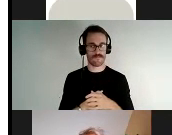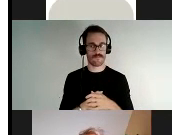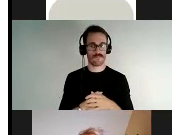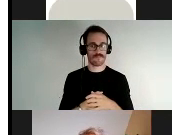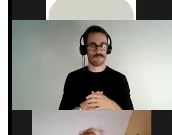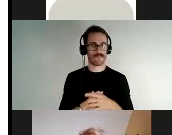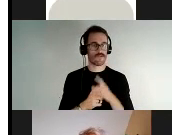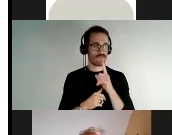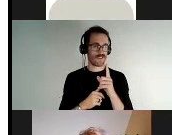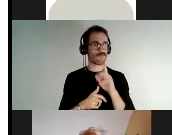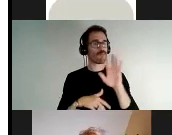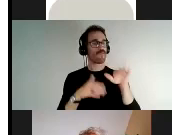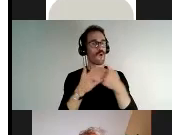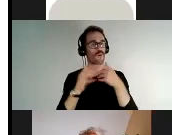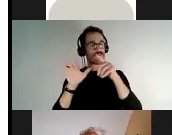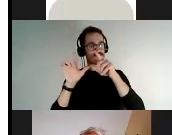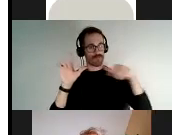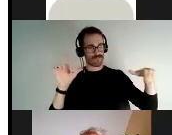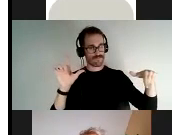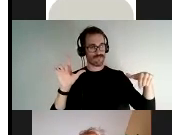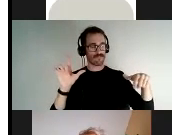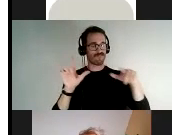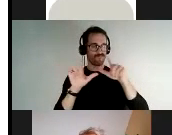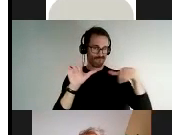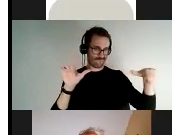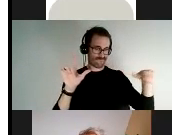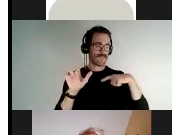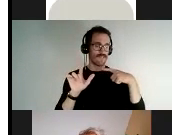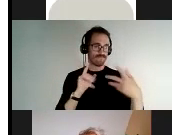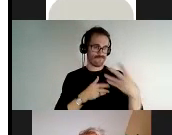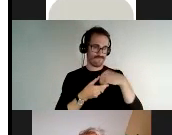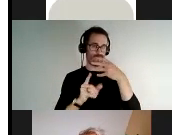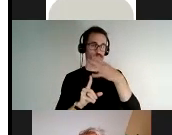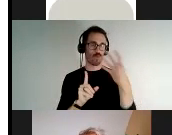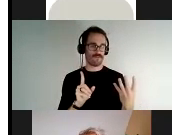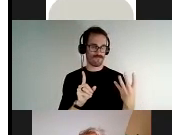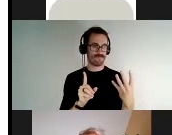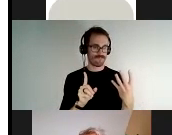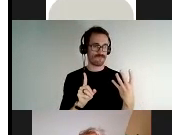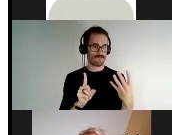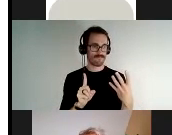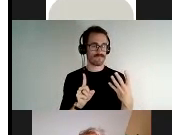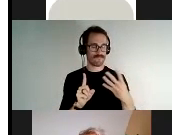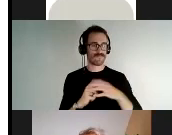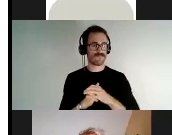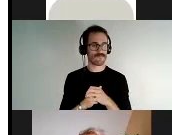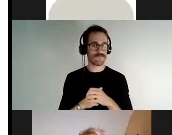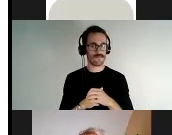of the letters on the alphabet soup. And this is a term that was